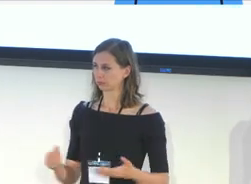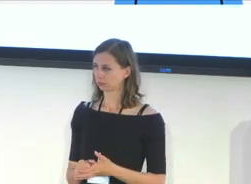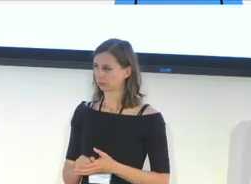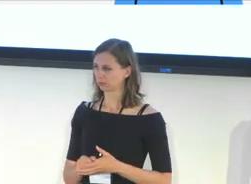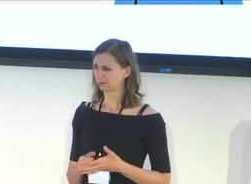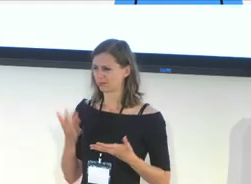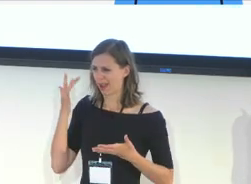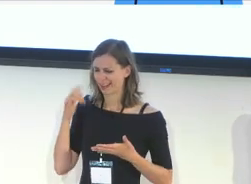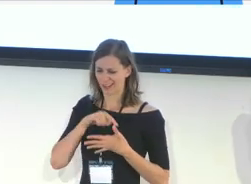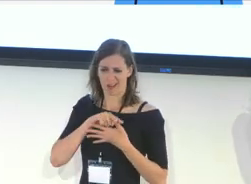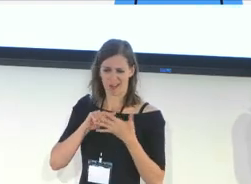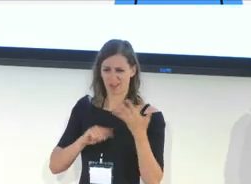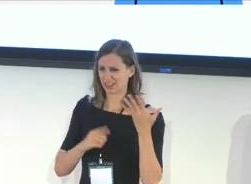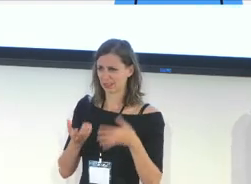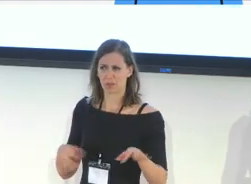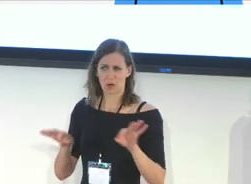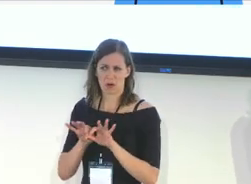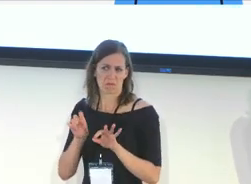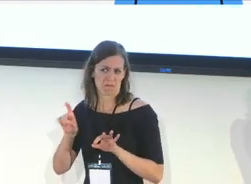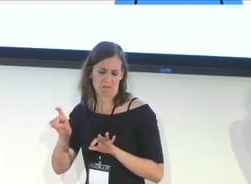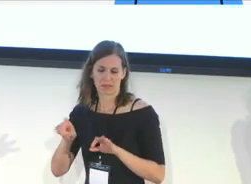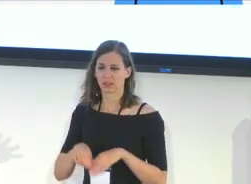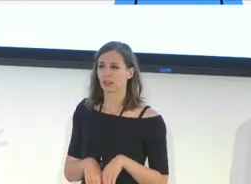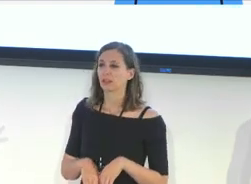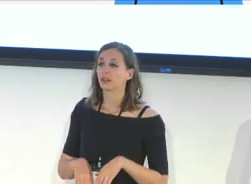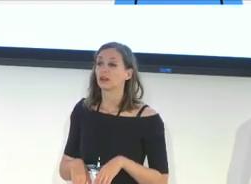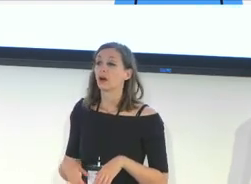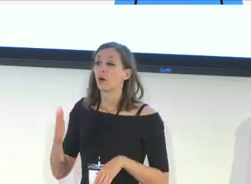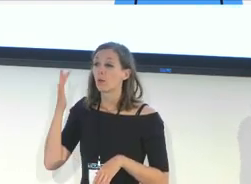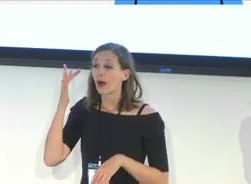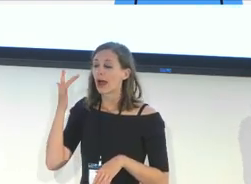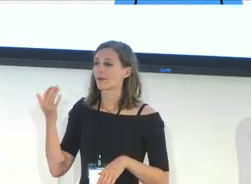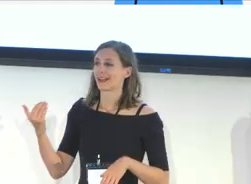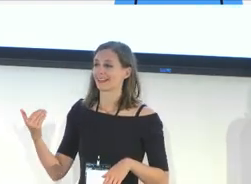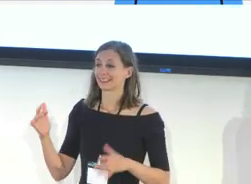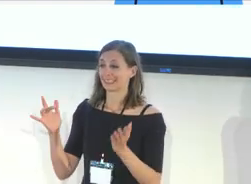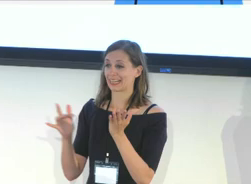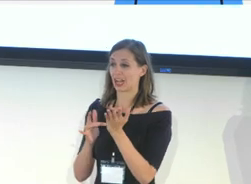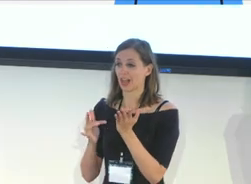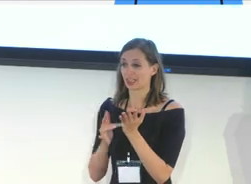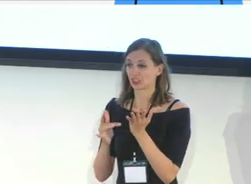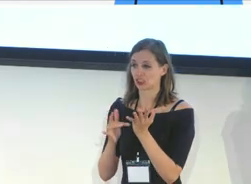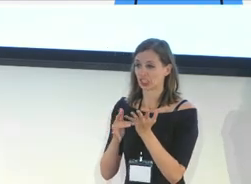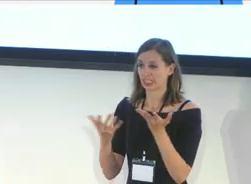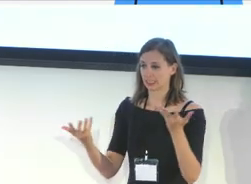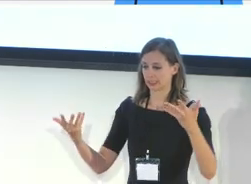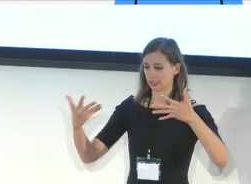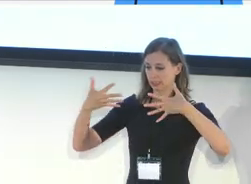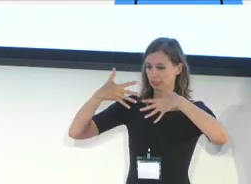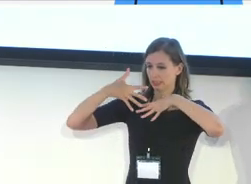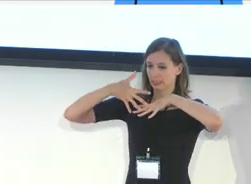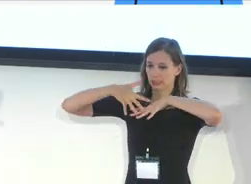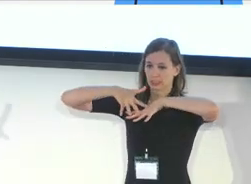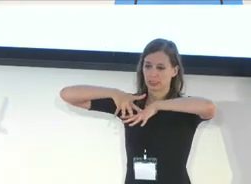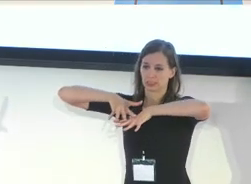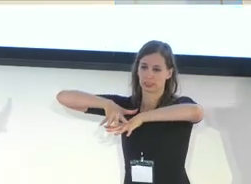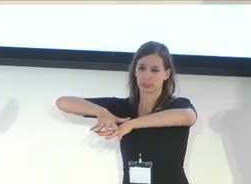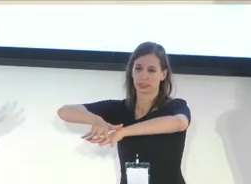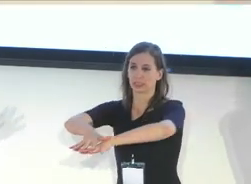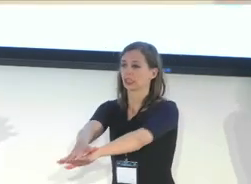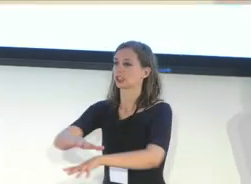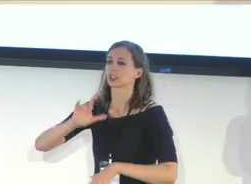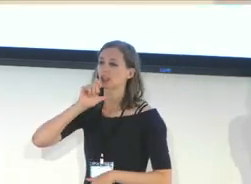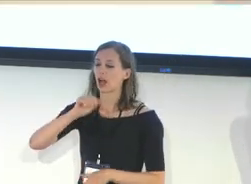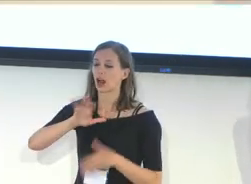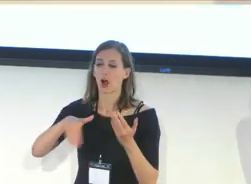matter? And that's because we have a convergence of technology. These technologies do not work just separately from each